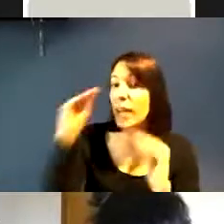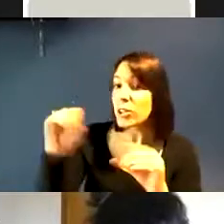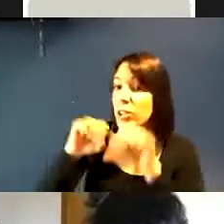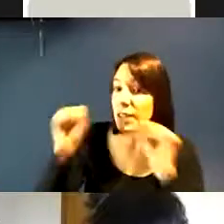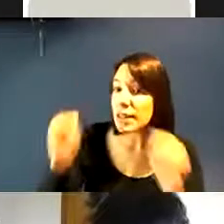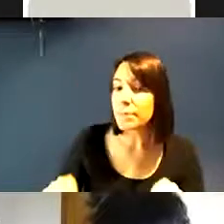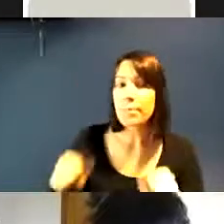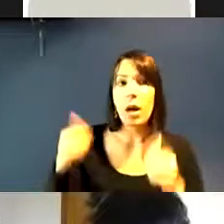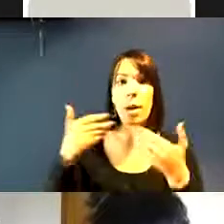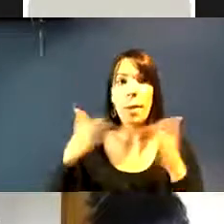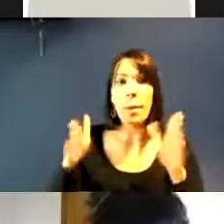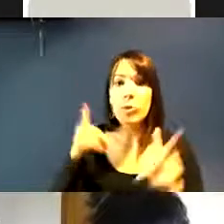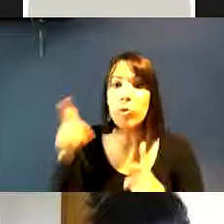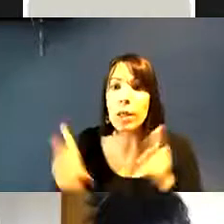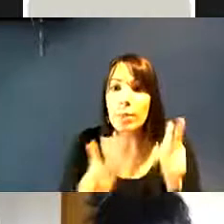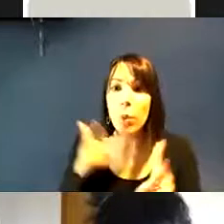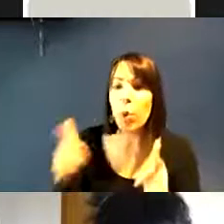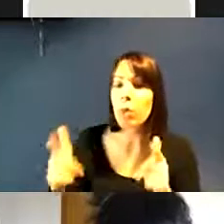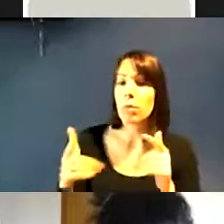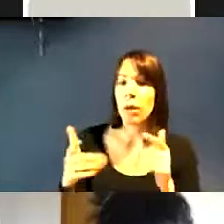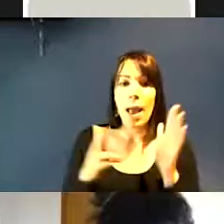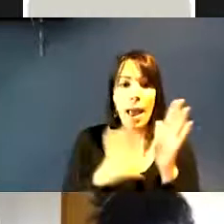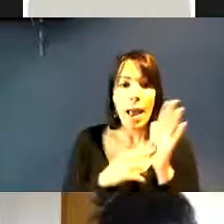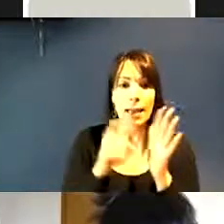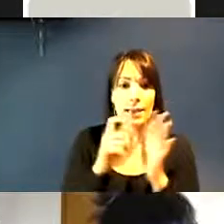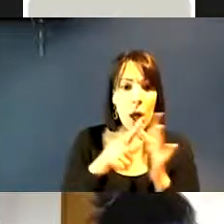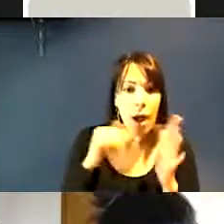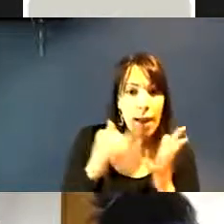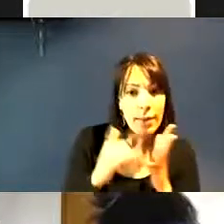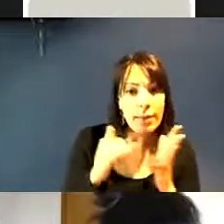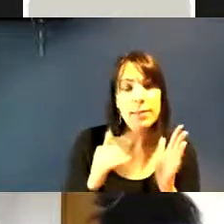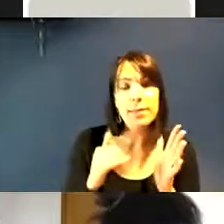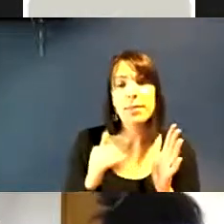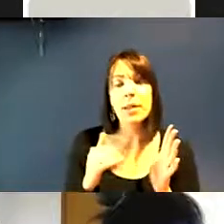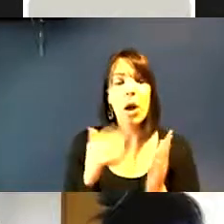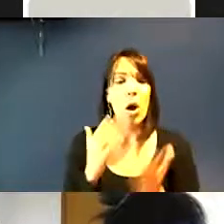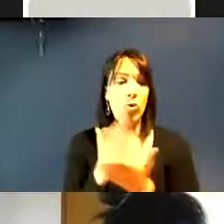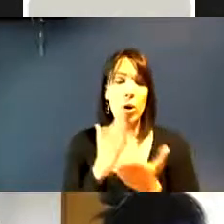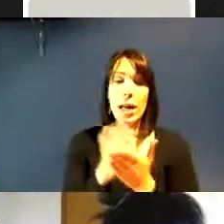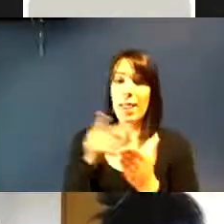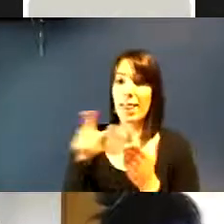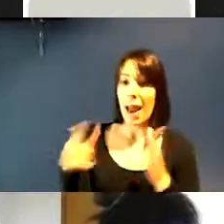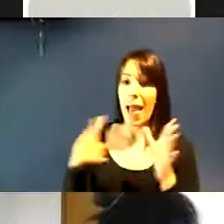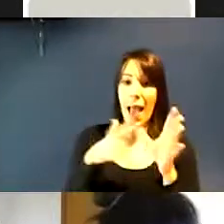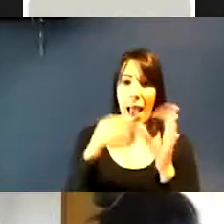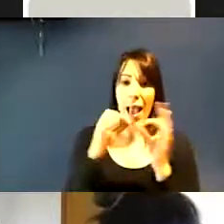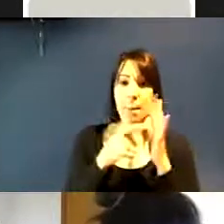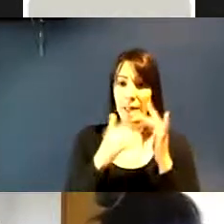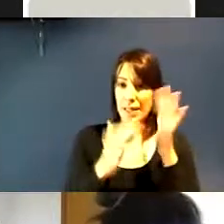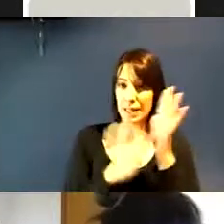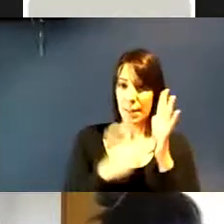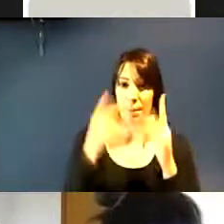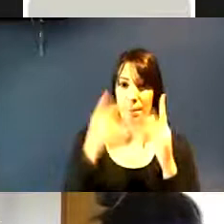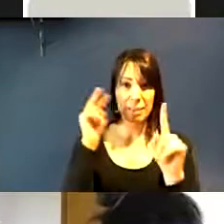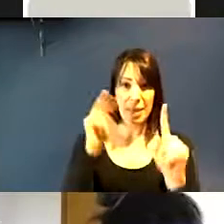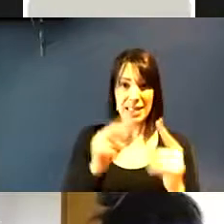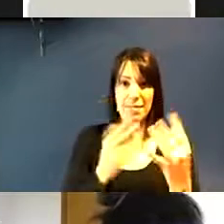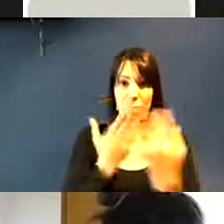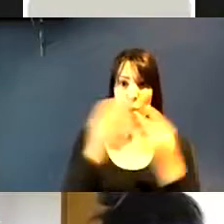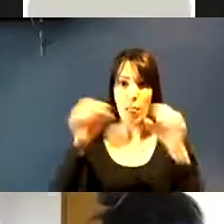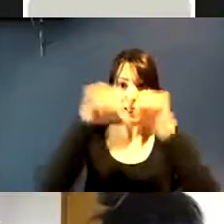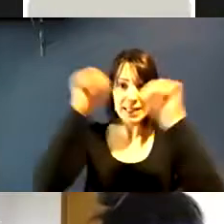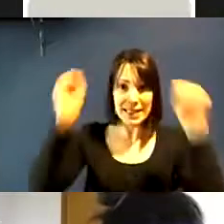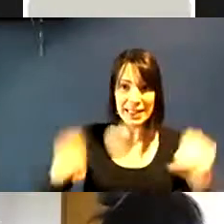transport, and this kind of entrenched ableism in these systems, it prevents women with disabilities from being able to